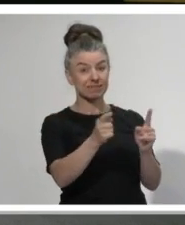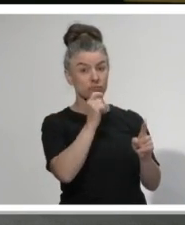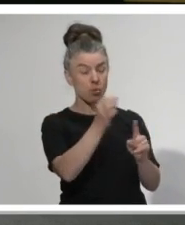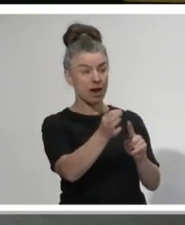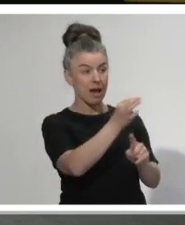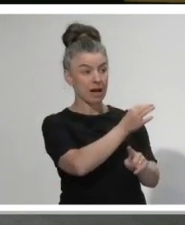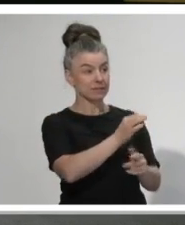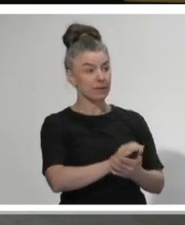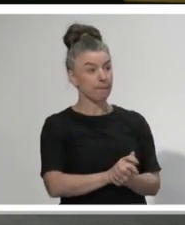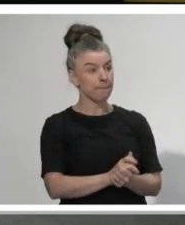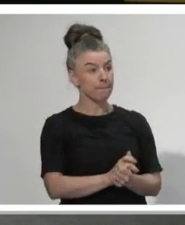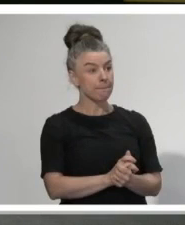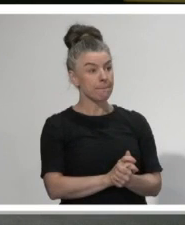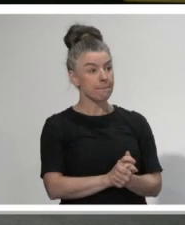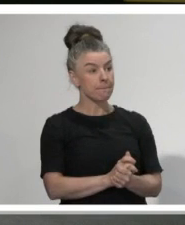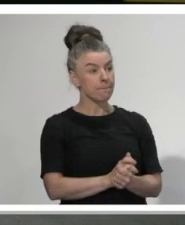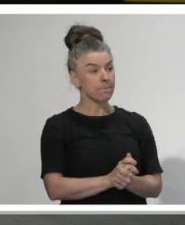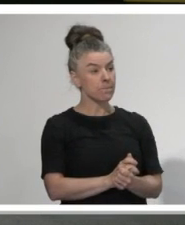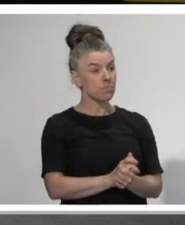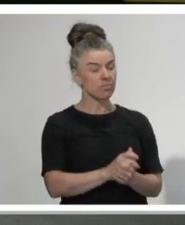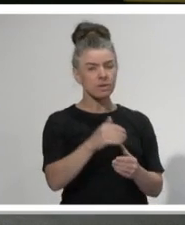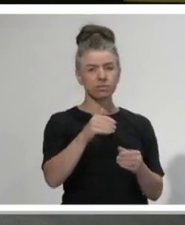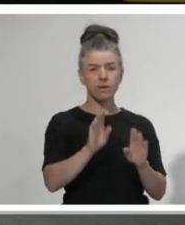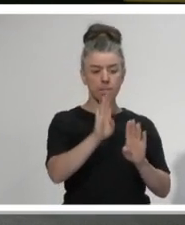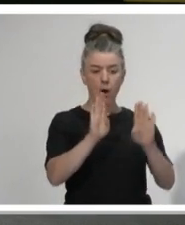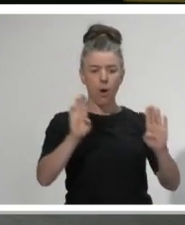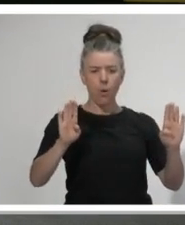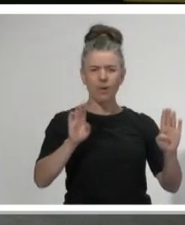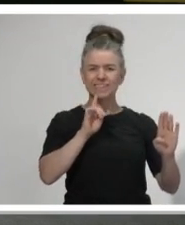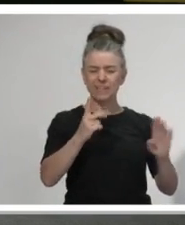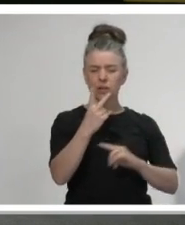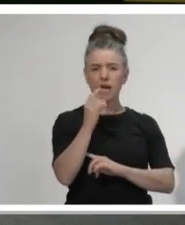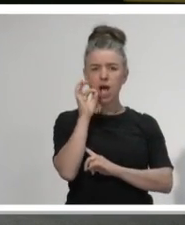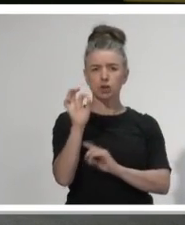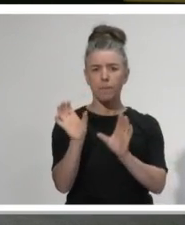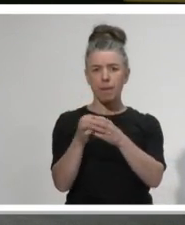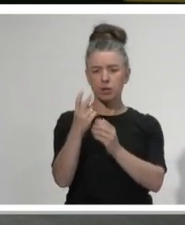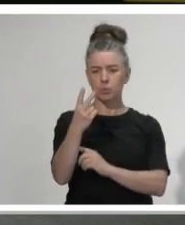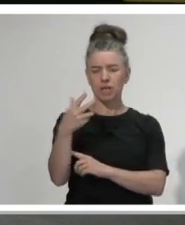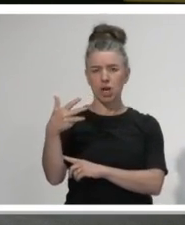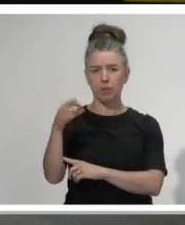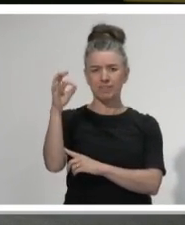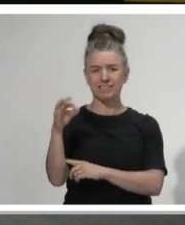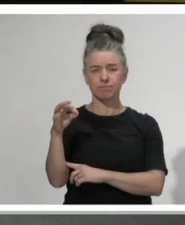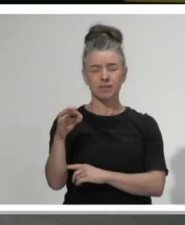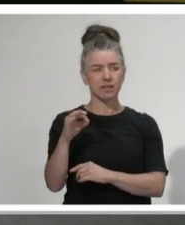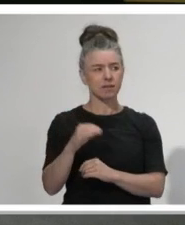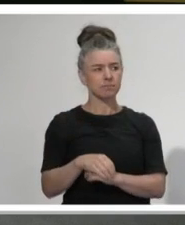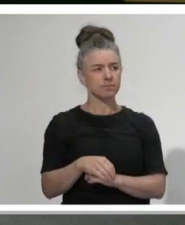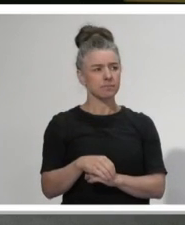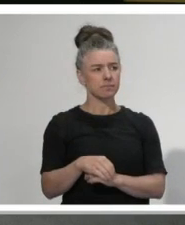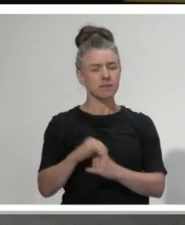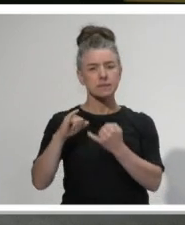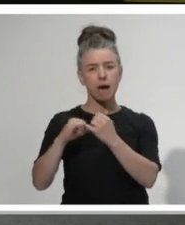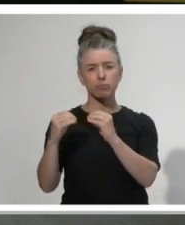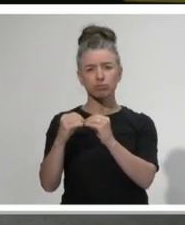if you could respond to the National Party on this, because the poll results for them are 29%, and the National Party, Simon Bridges, is saying Labor should focus on getting New Zealand